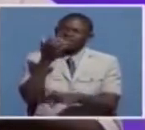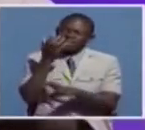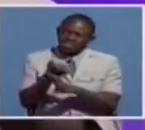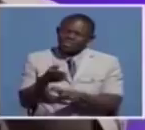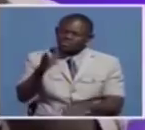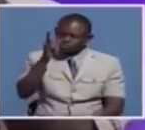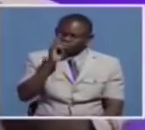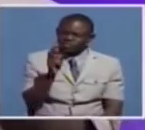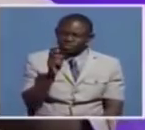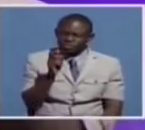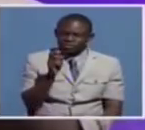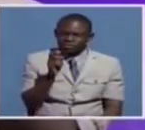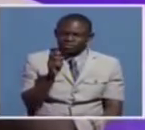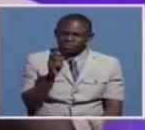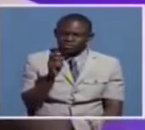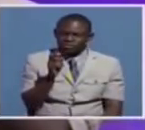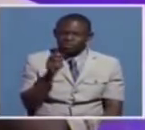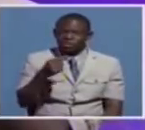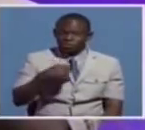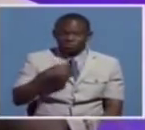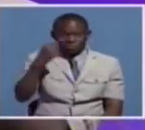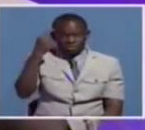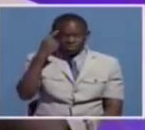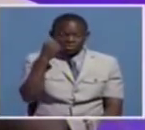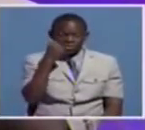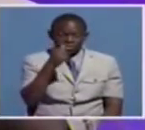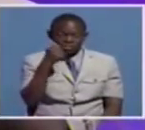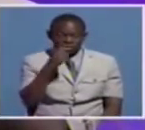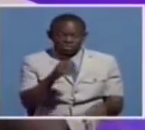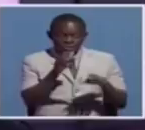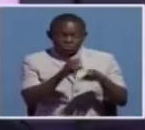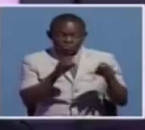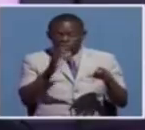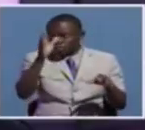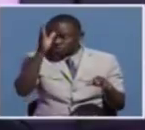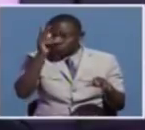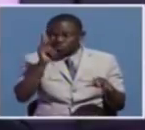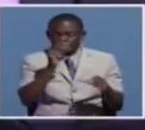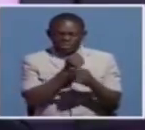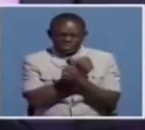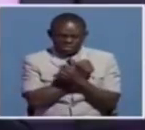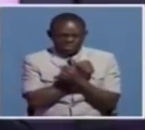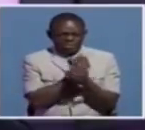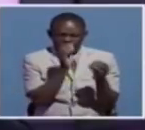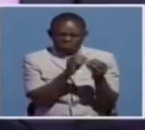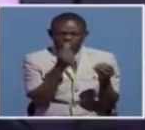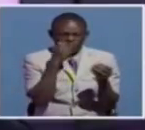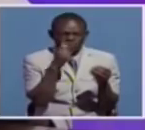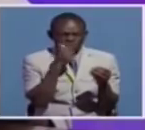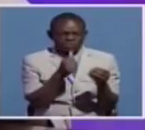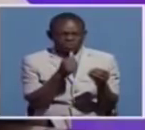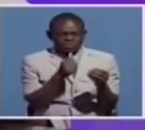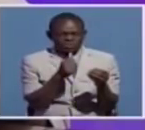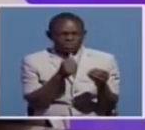I think that the girls were his favorite. As a collective? The two girls, yes, because there was a drought